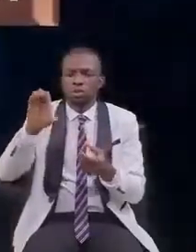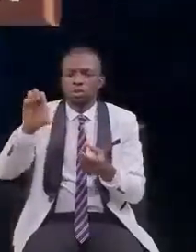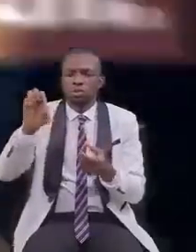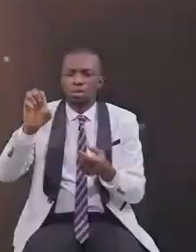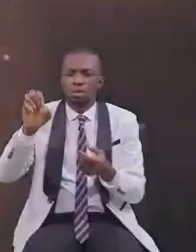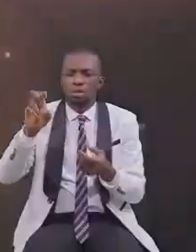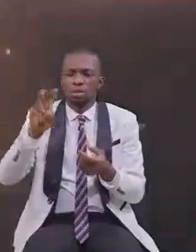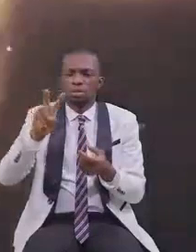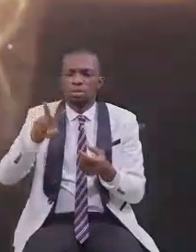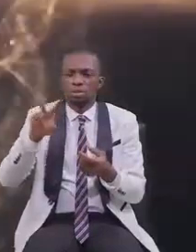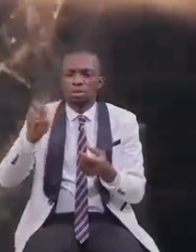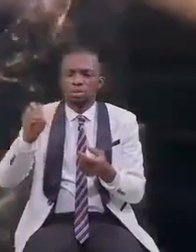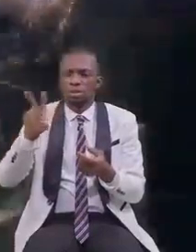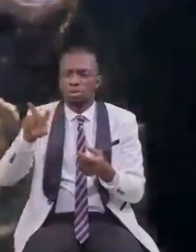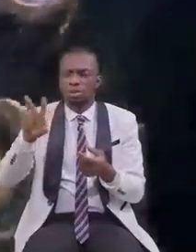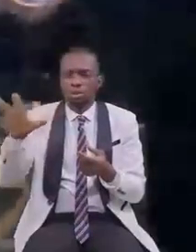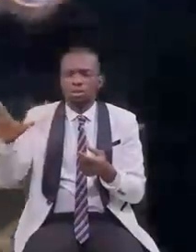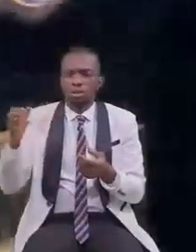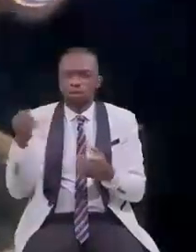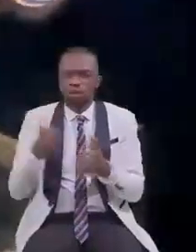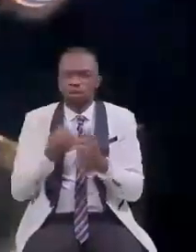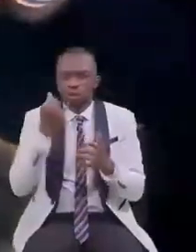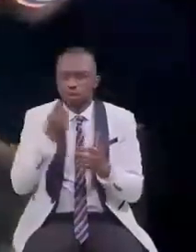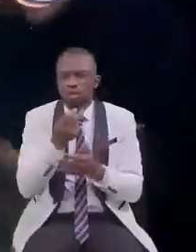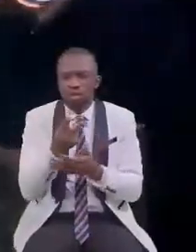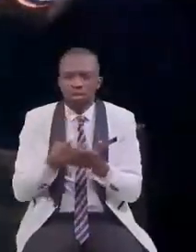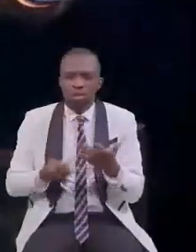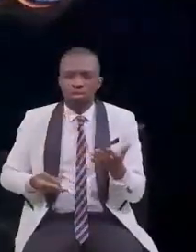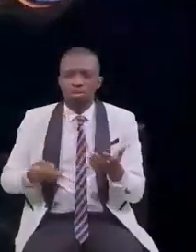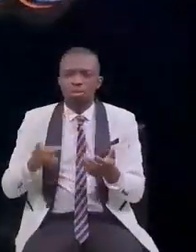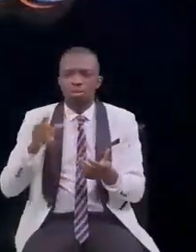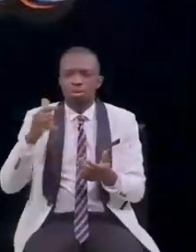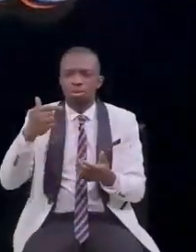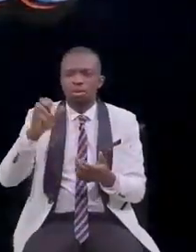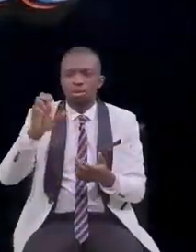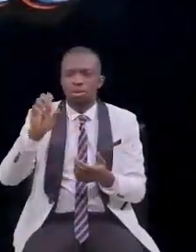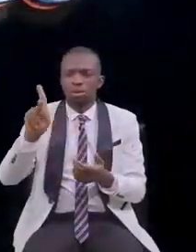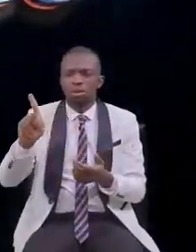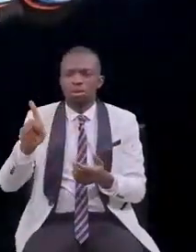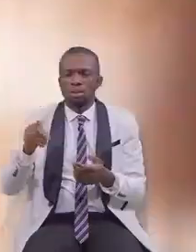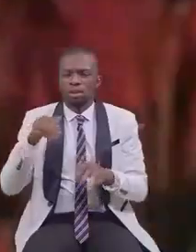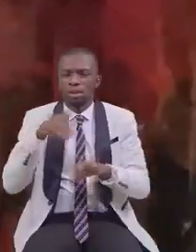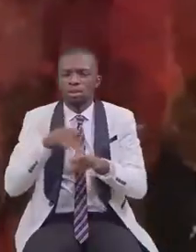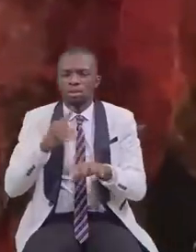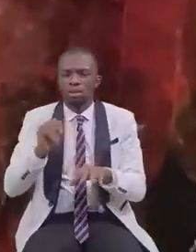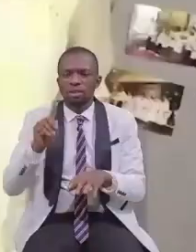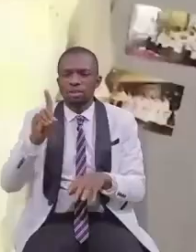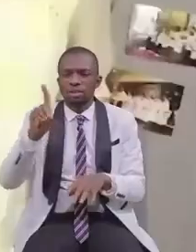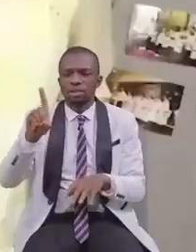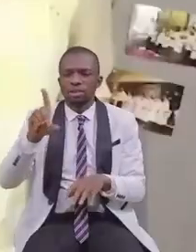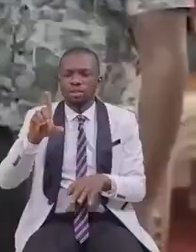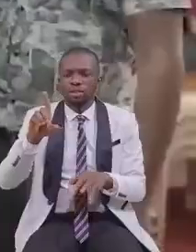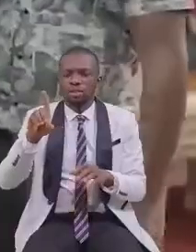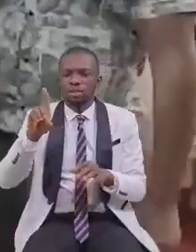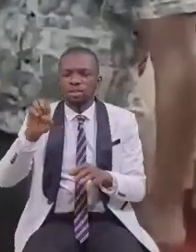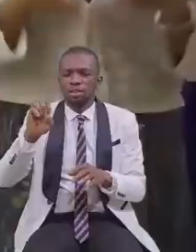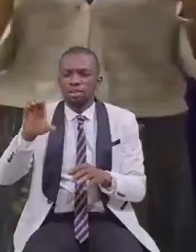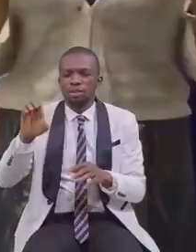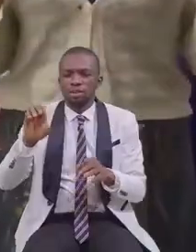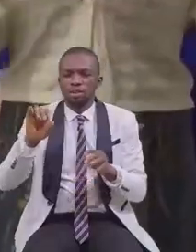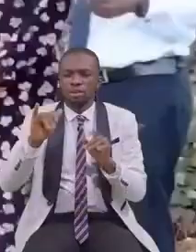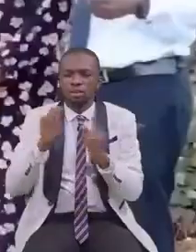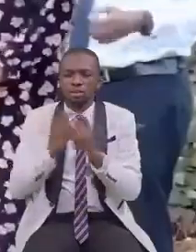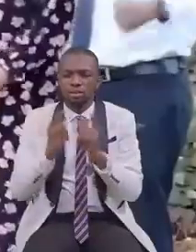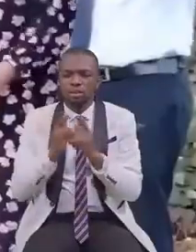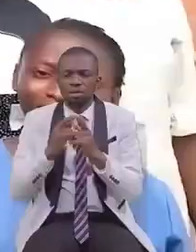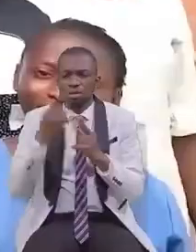hours GMT daily. It's a double dose, GCK and the December retreats. For the youths globally, will be